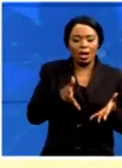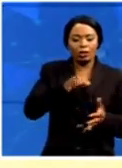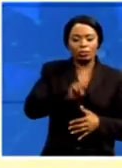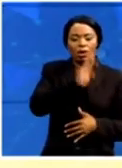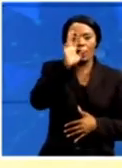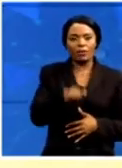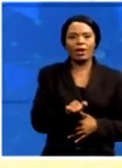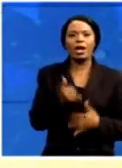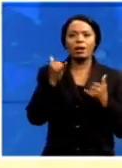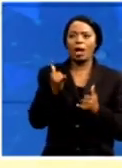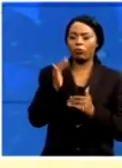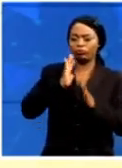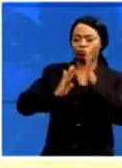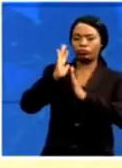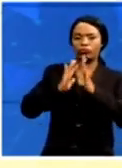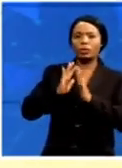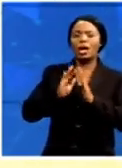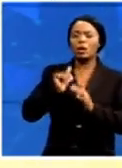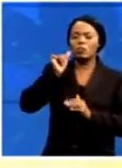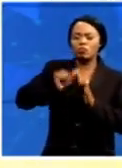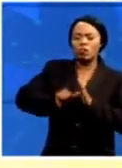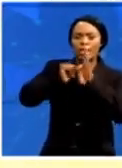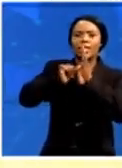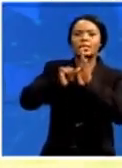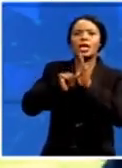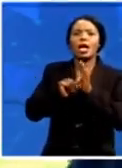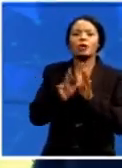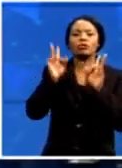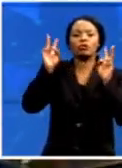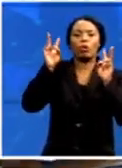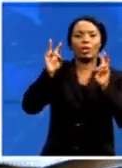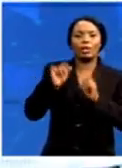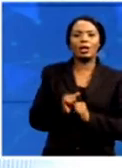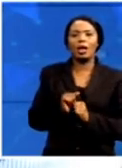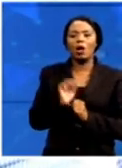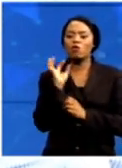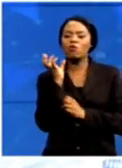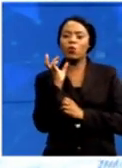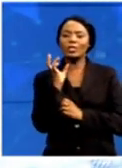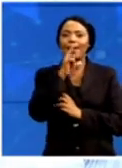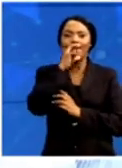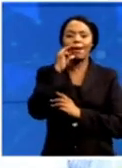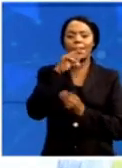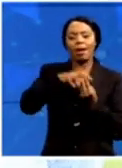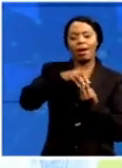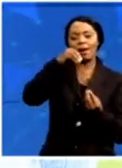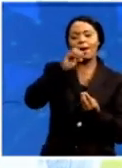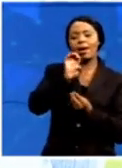topic, the fruit known as avocado. Clive, thank you so much for joining me. Why